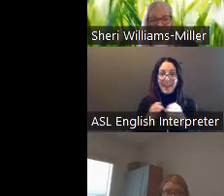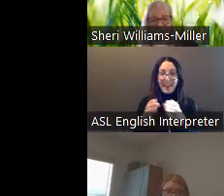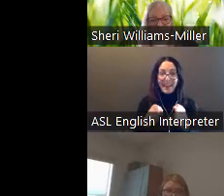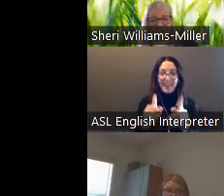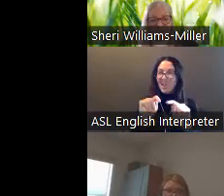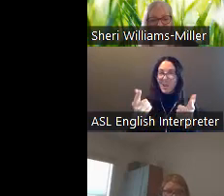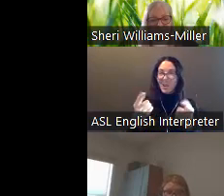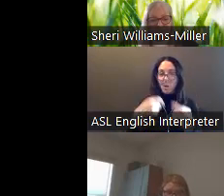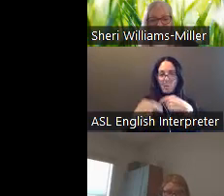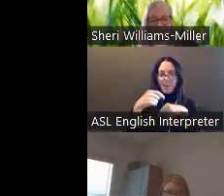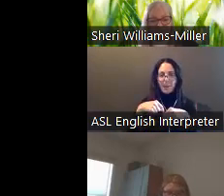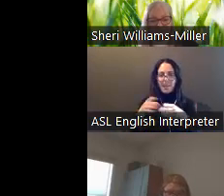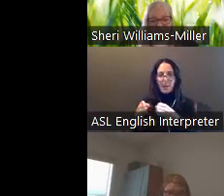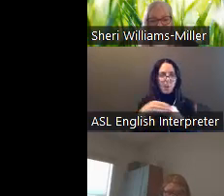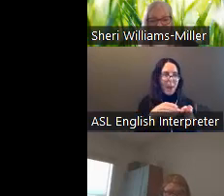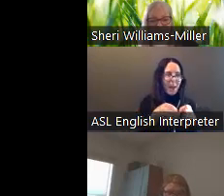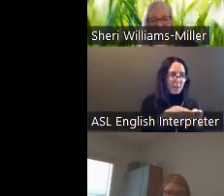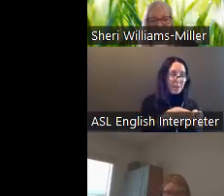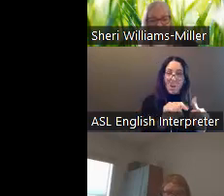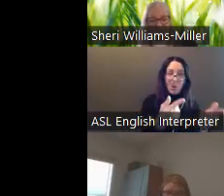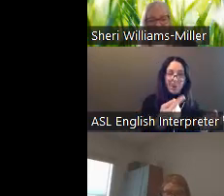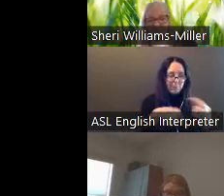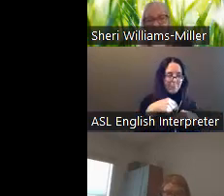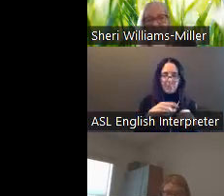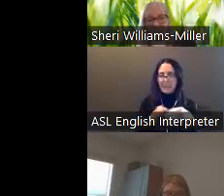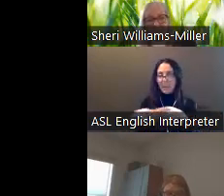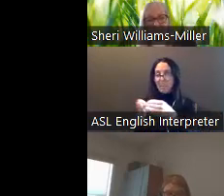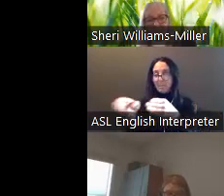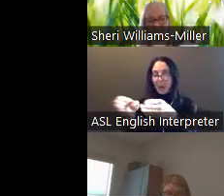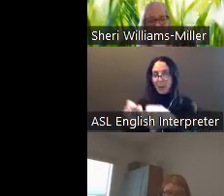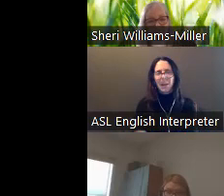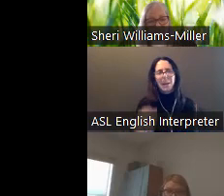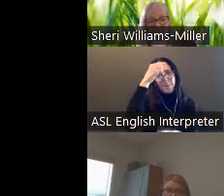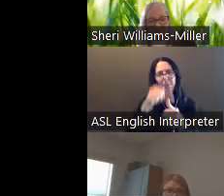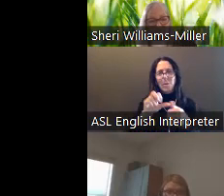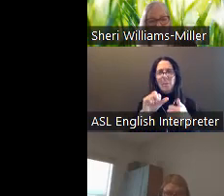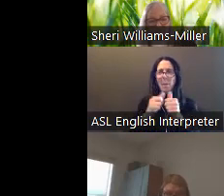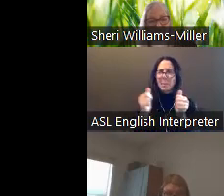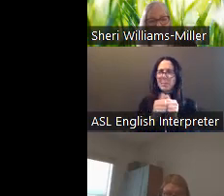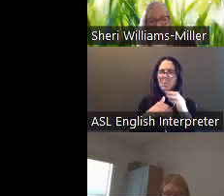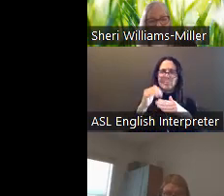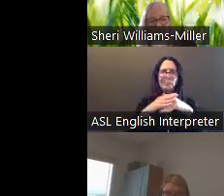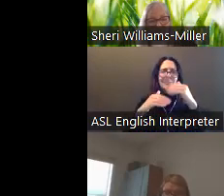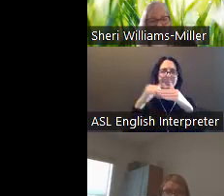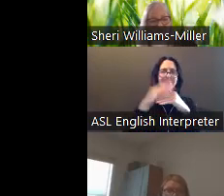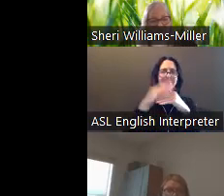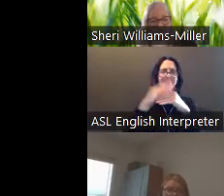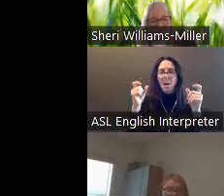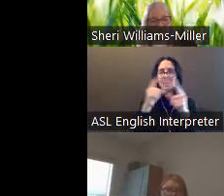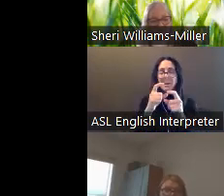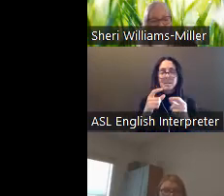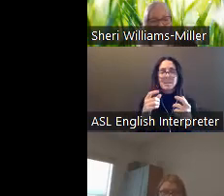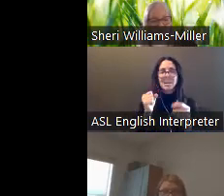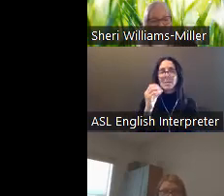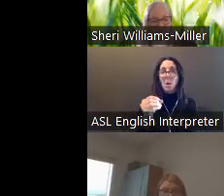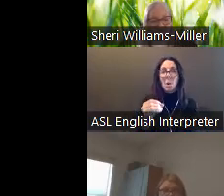for and try a different pathway. We deal with very complex problems that often have many unknowns, and so there really